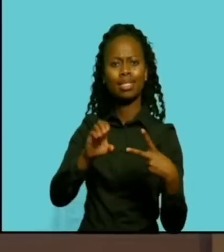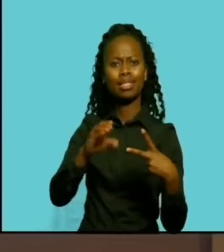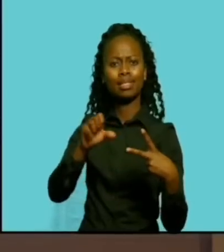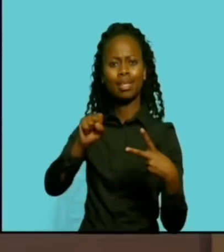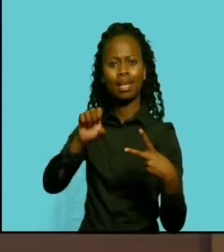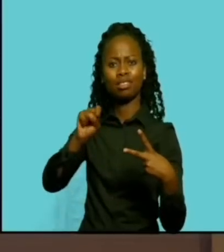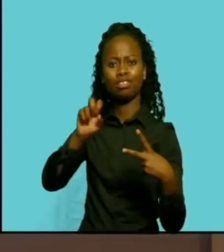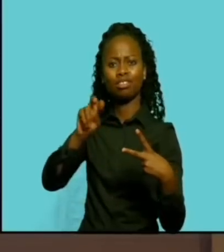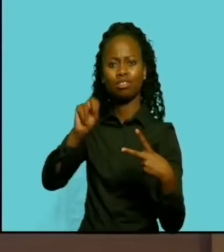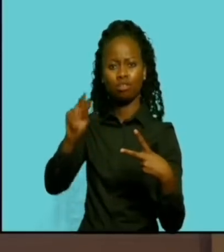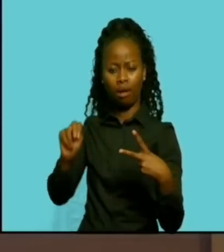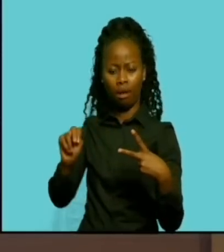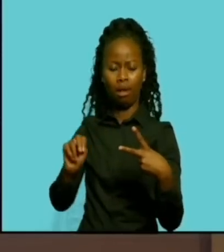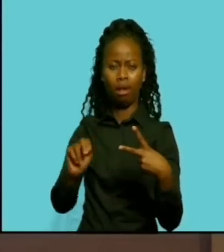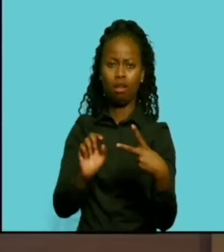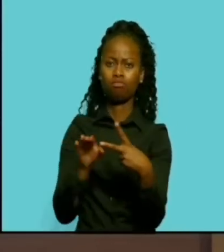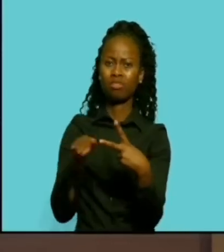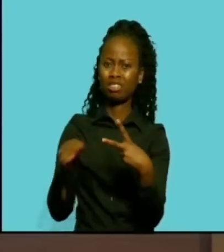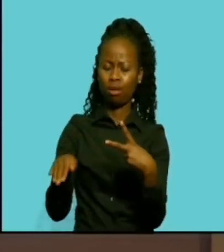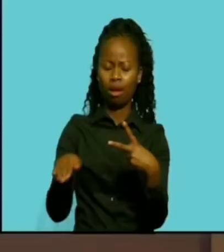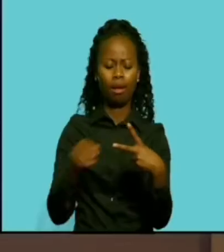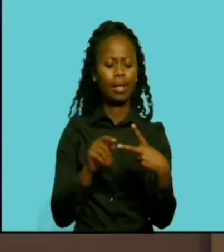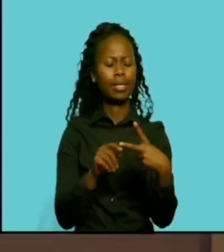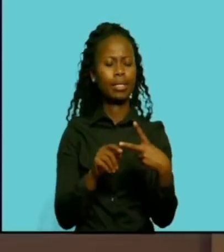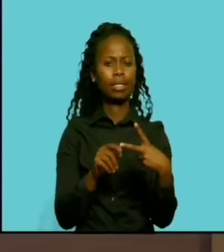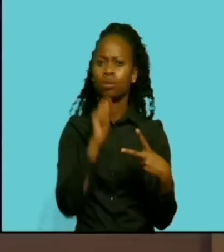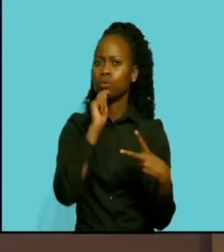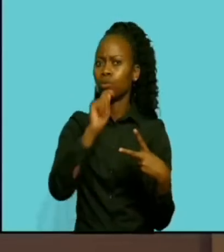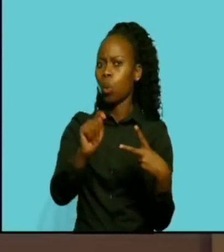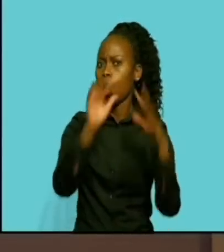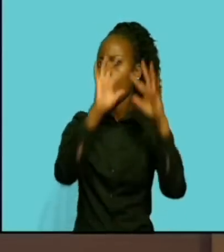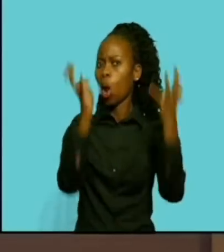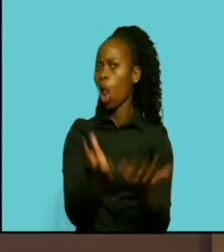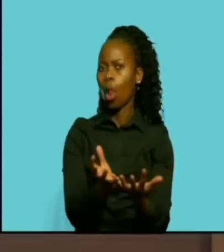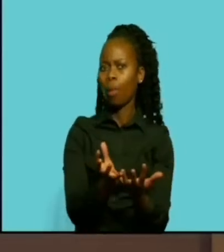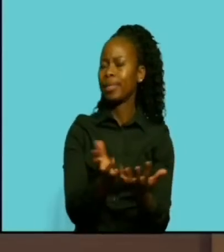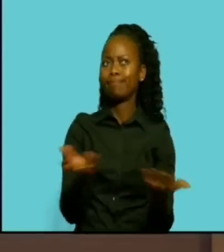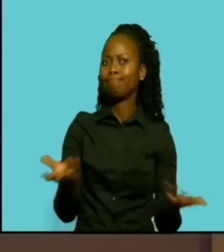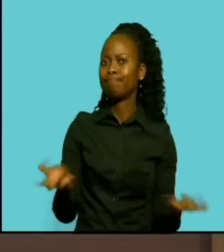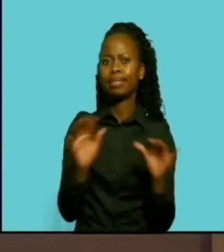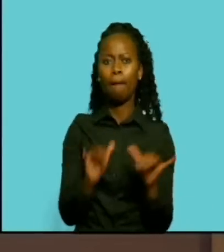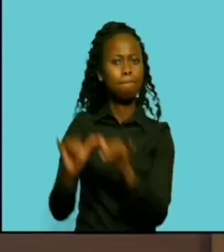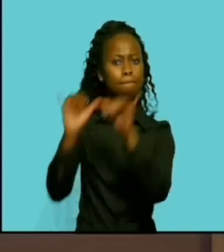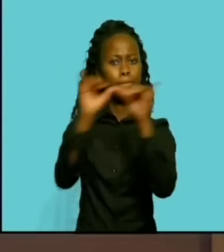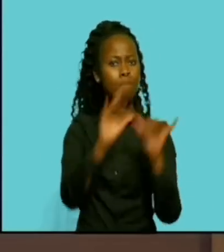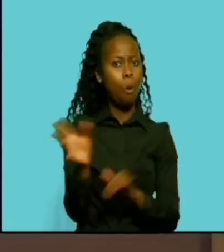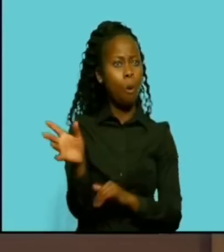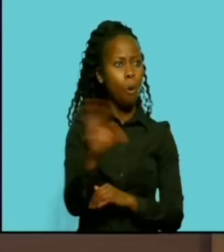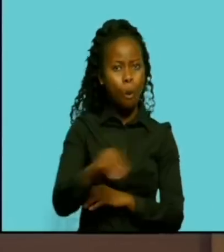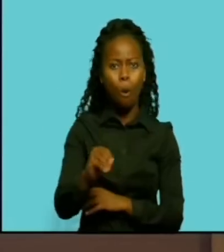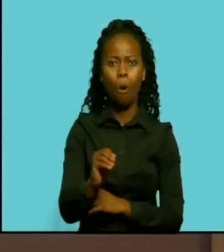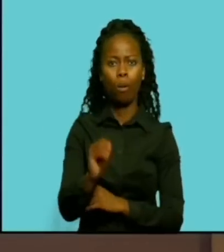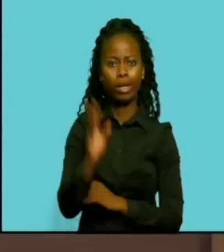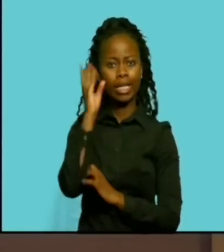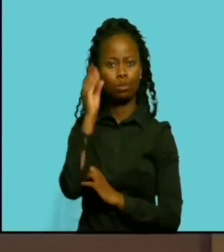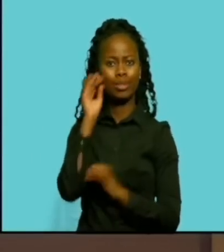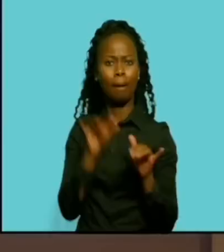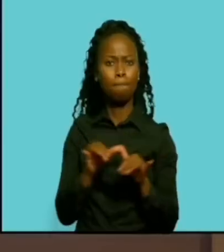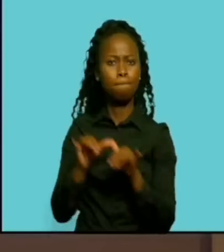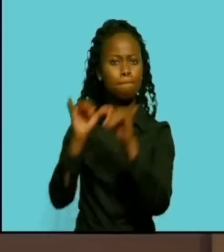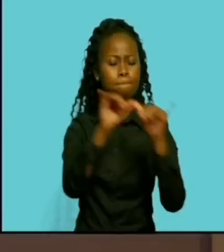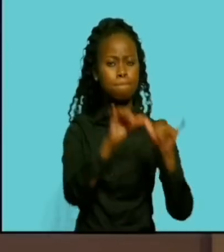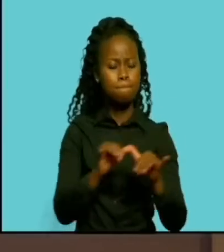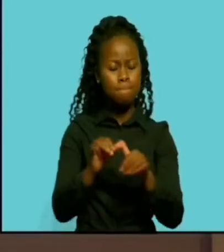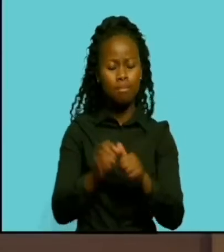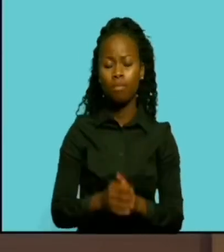Globally, that is a risk that people are faced with, that the pace at